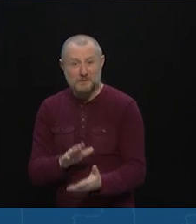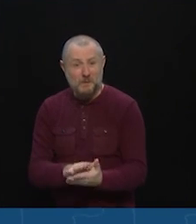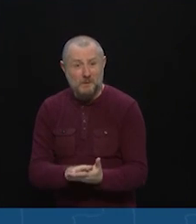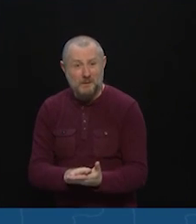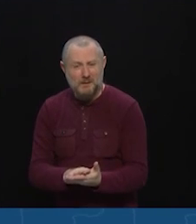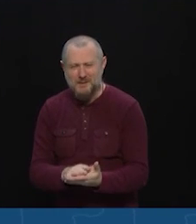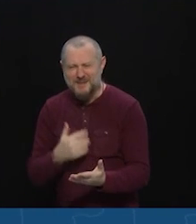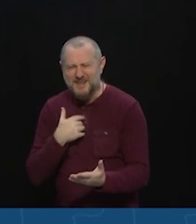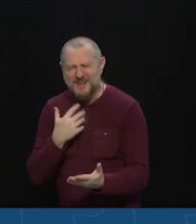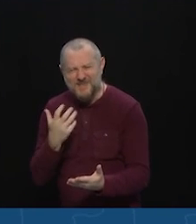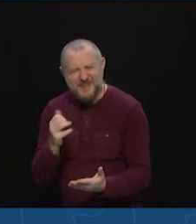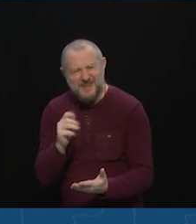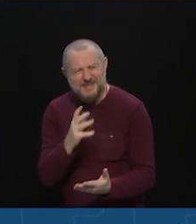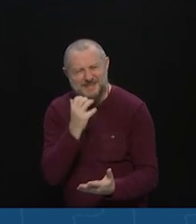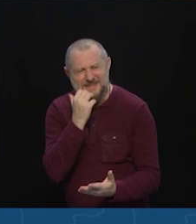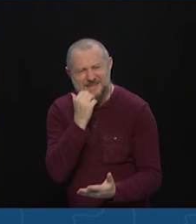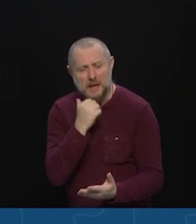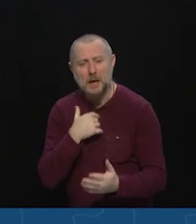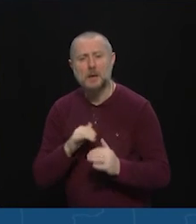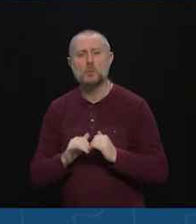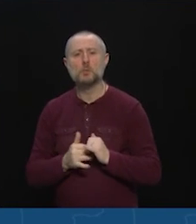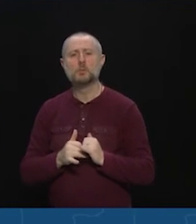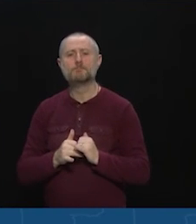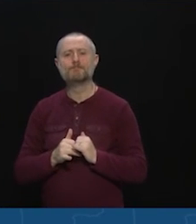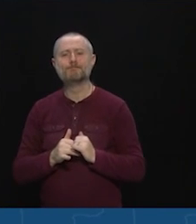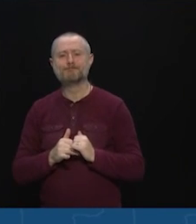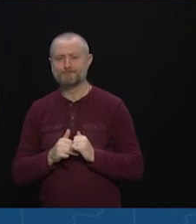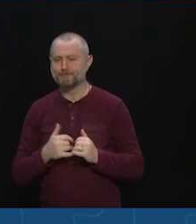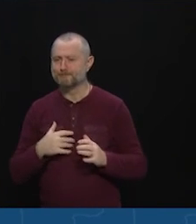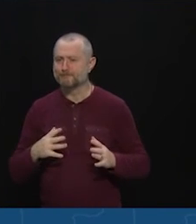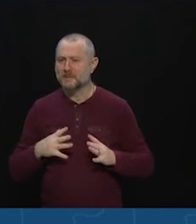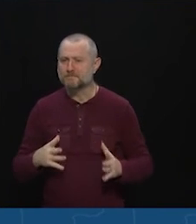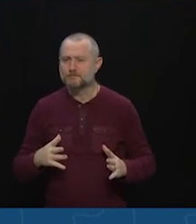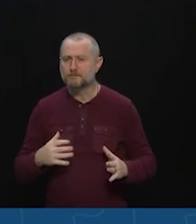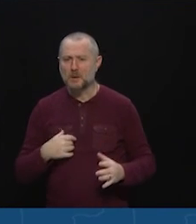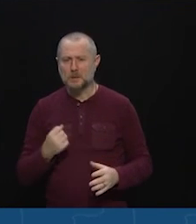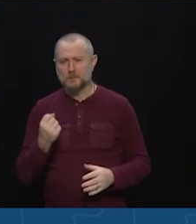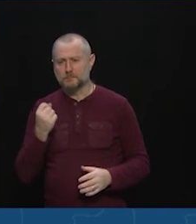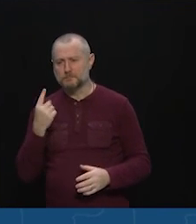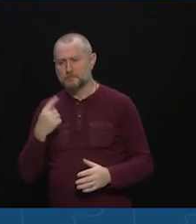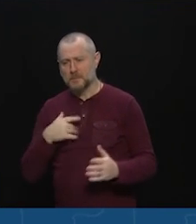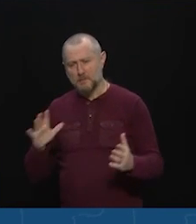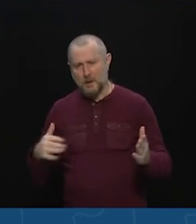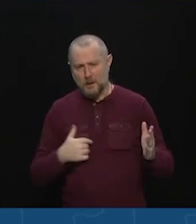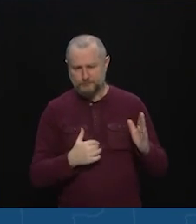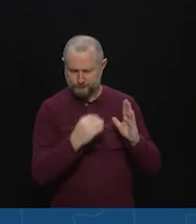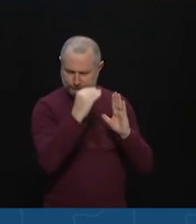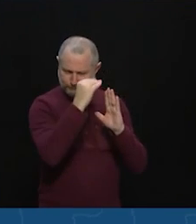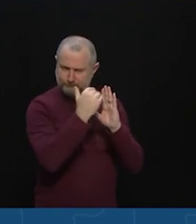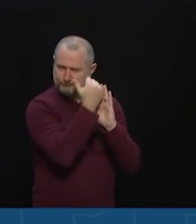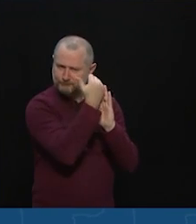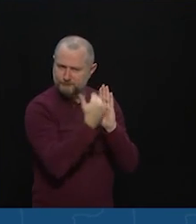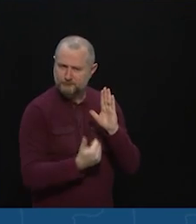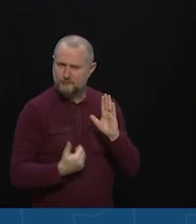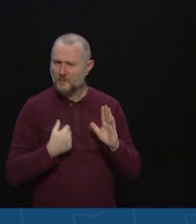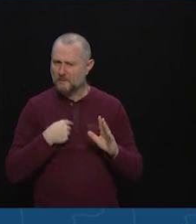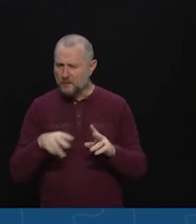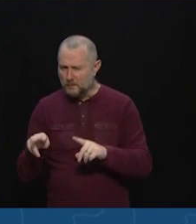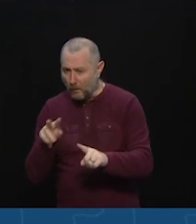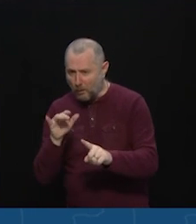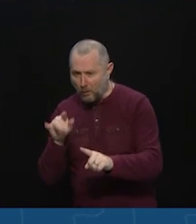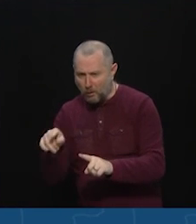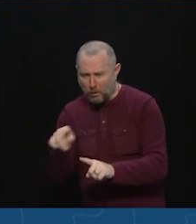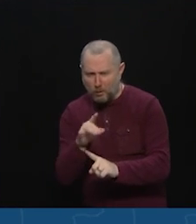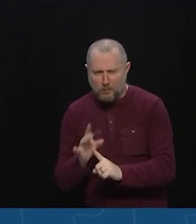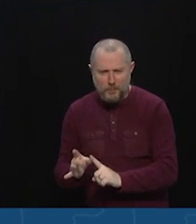kids back in school. So I'll be looking at our positivity, looking at rates of vaccination in regions. We can get those numbers up, I'm gonna feel